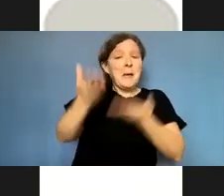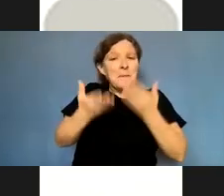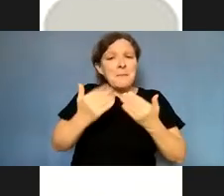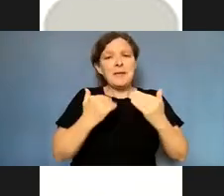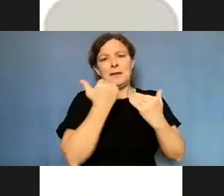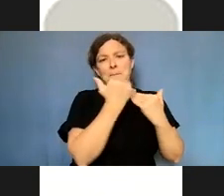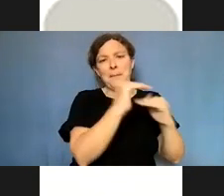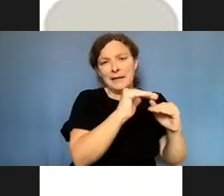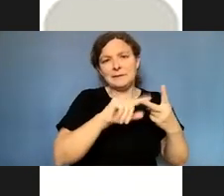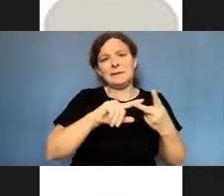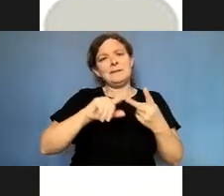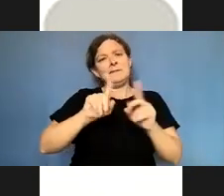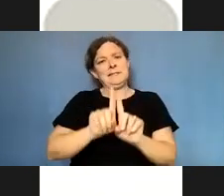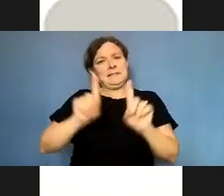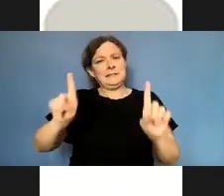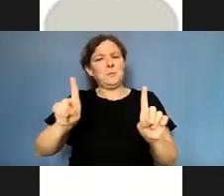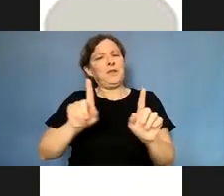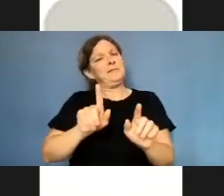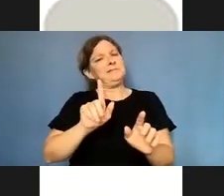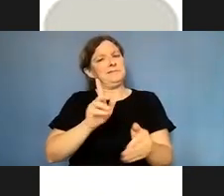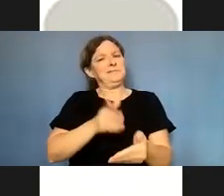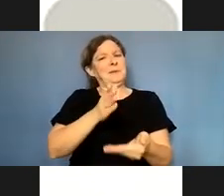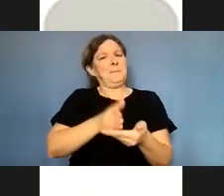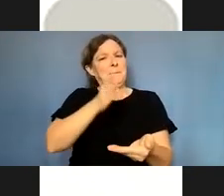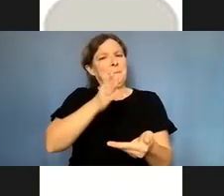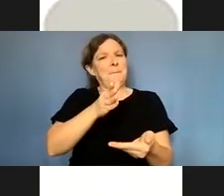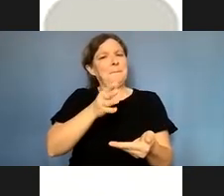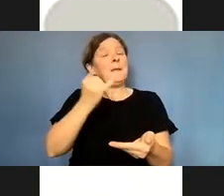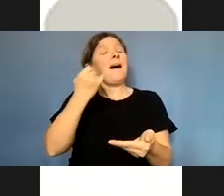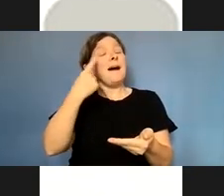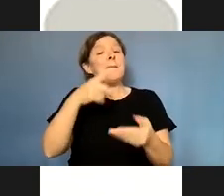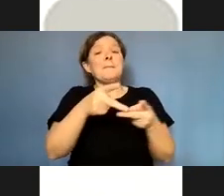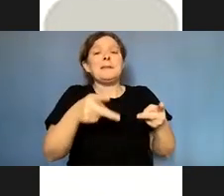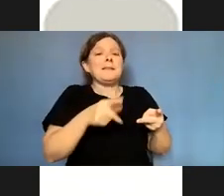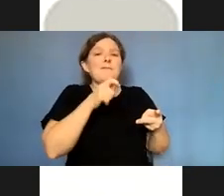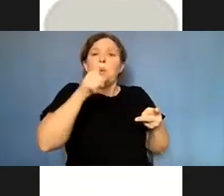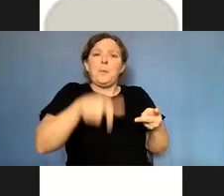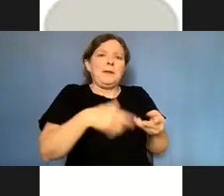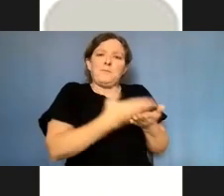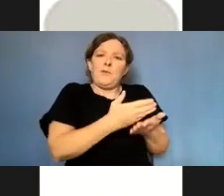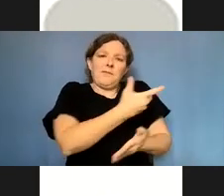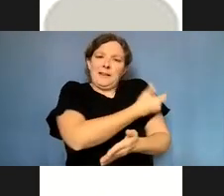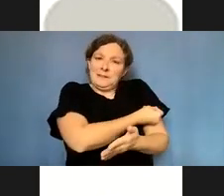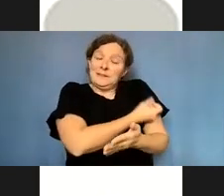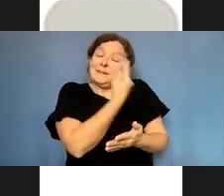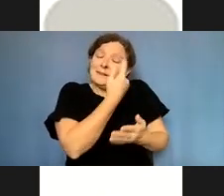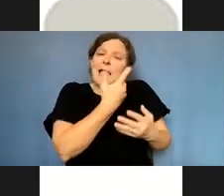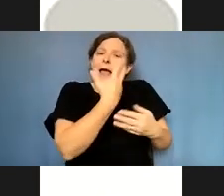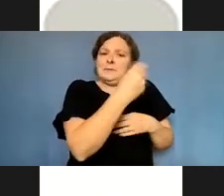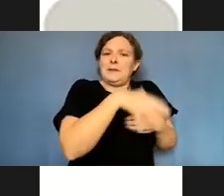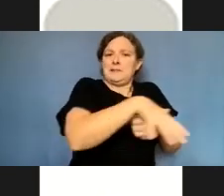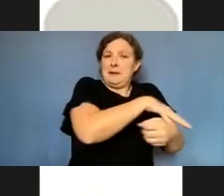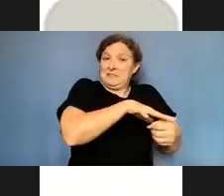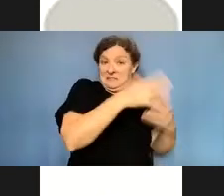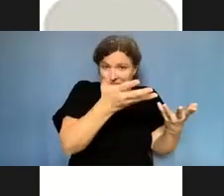limits in spaces where proof of vaccination is not required, including outdoor spaces,